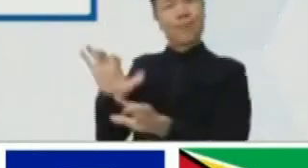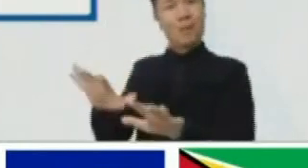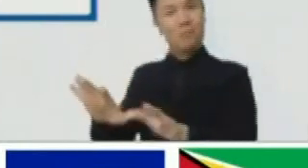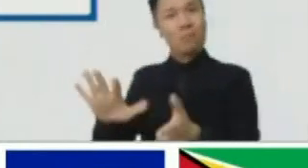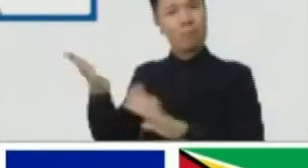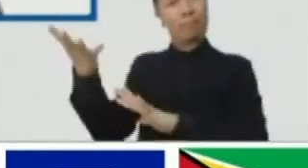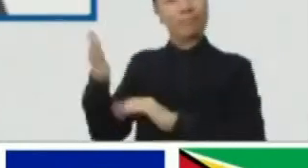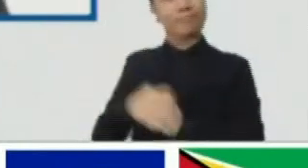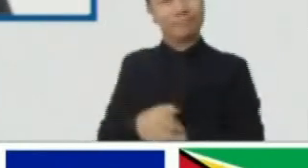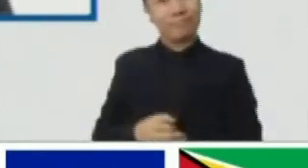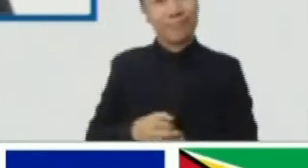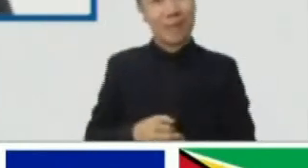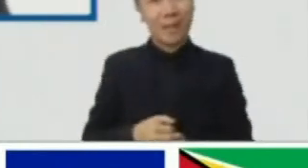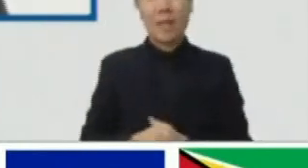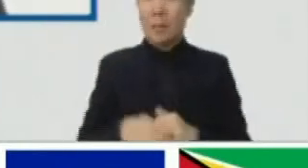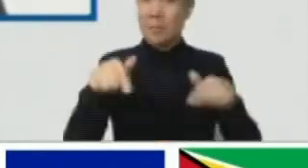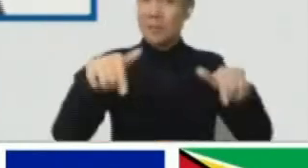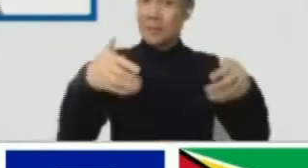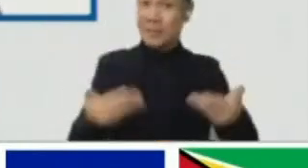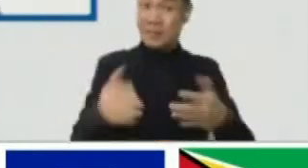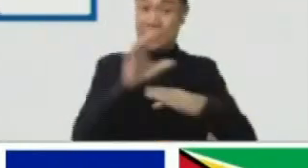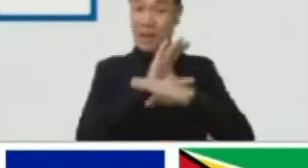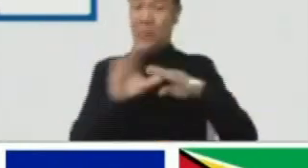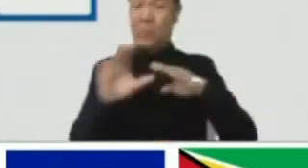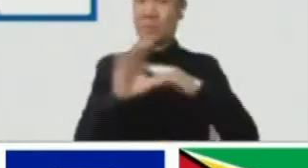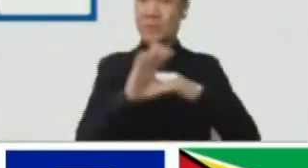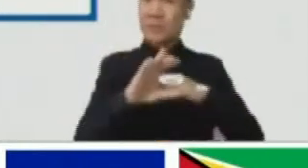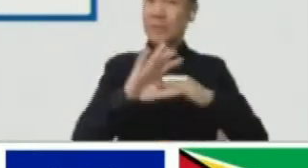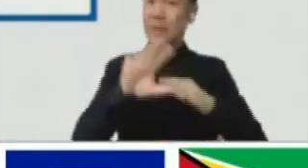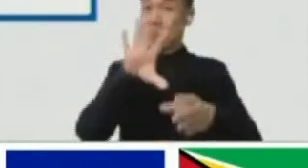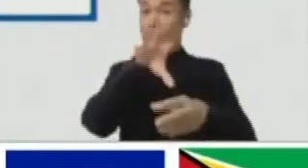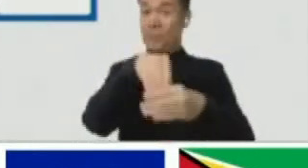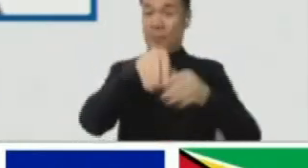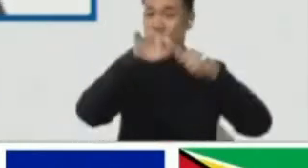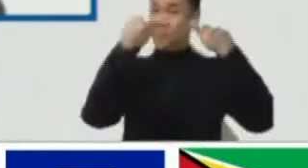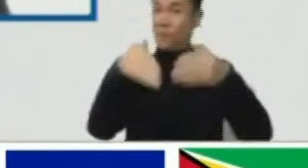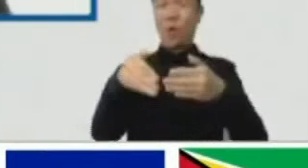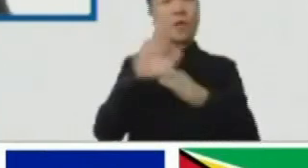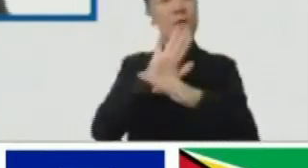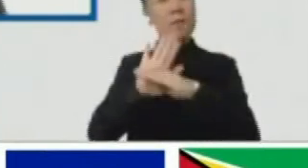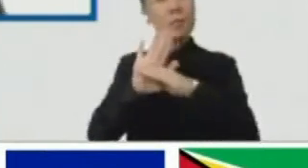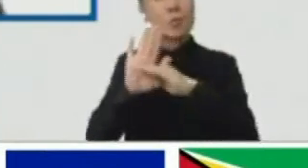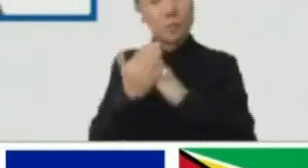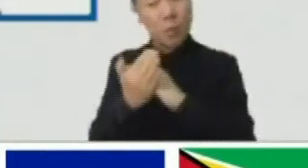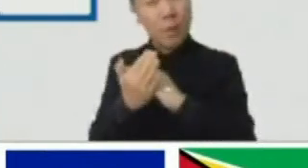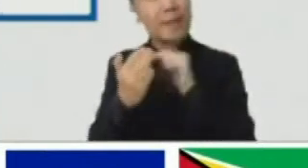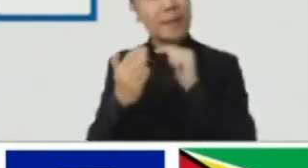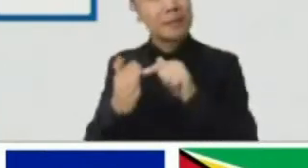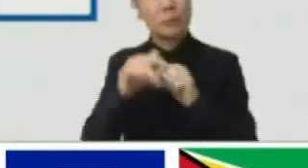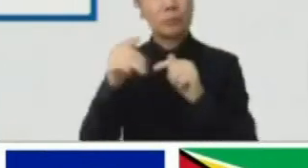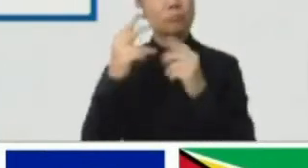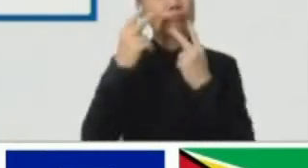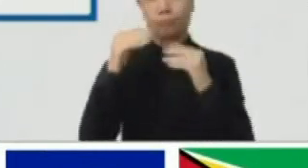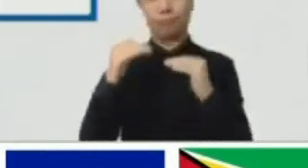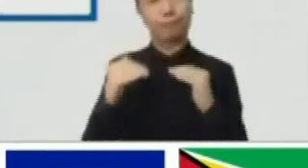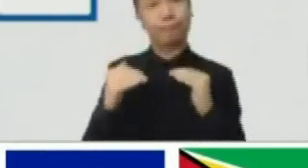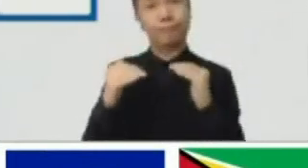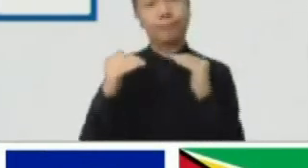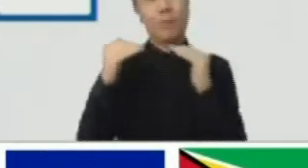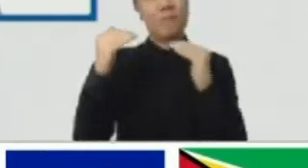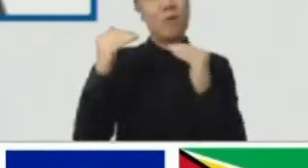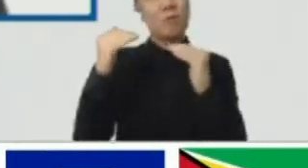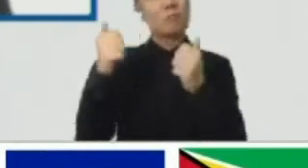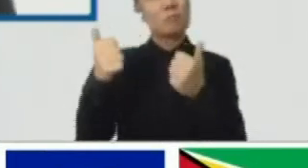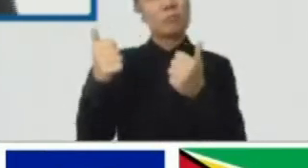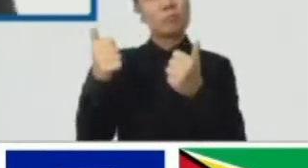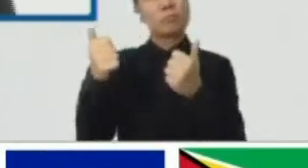at the center of a regional platform. Jamaica has shown great progress in disaster risk reduction and resilience development. It